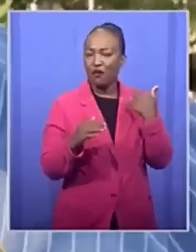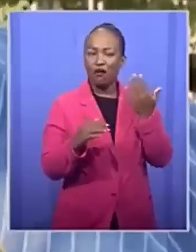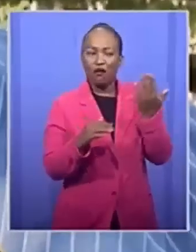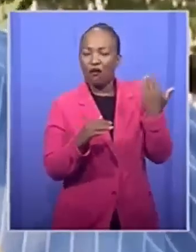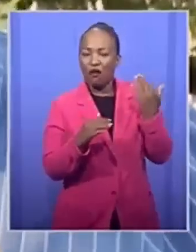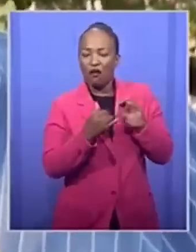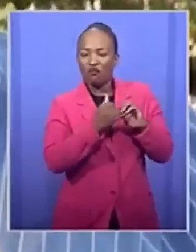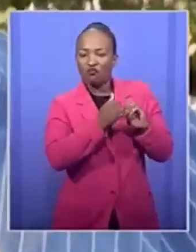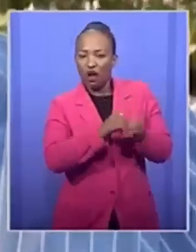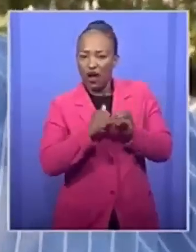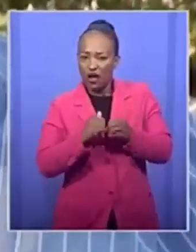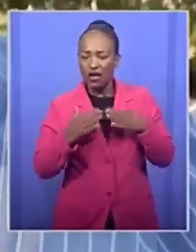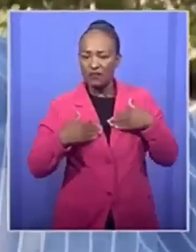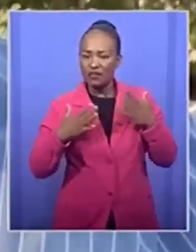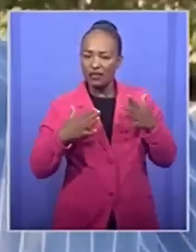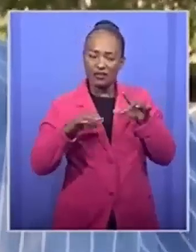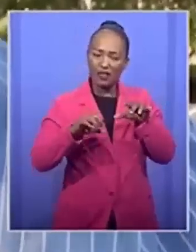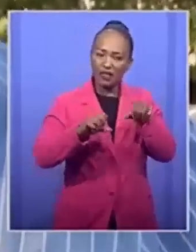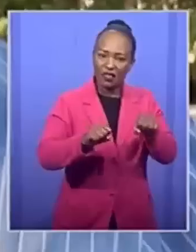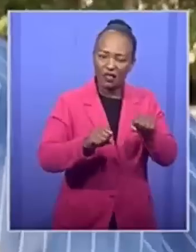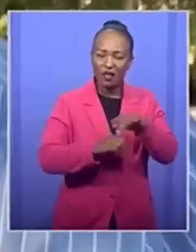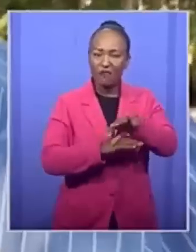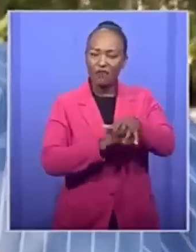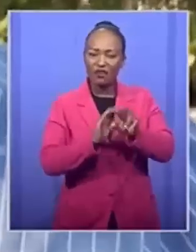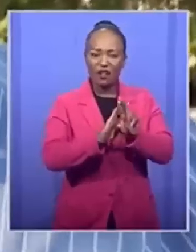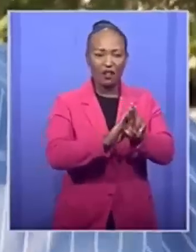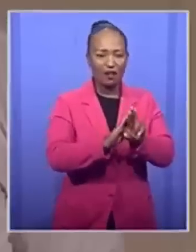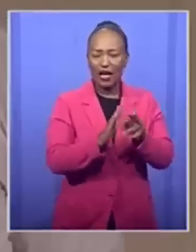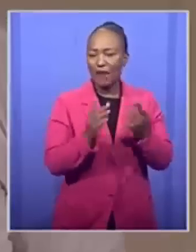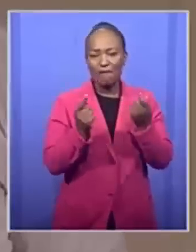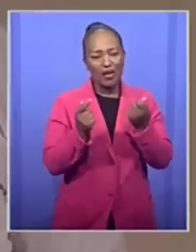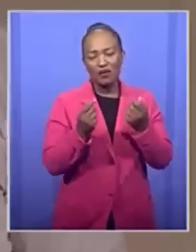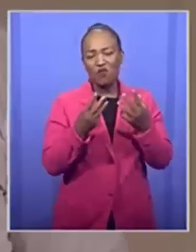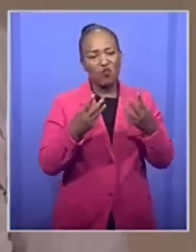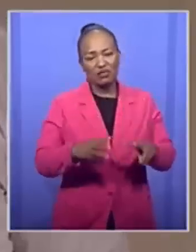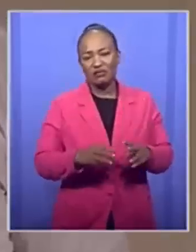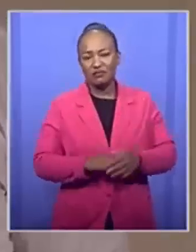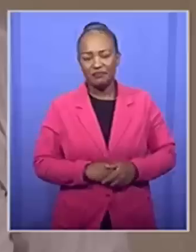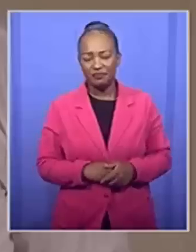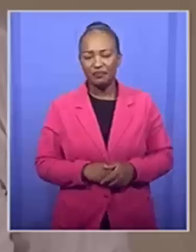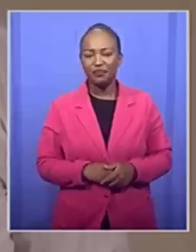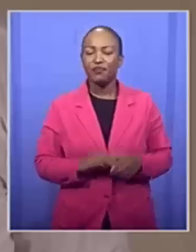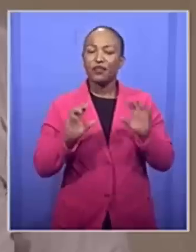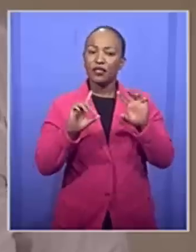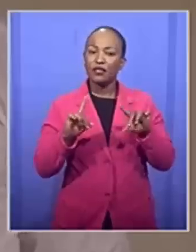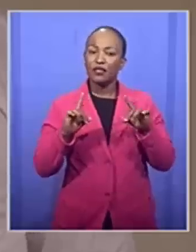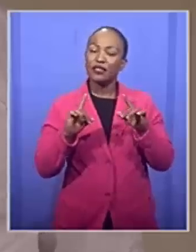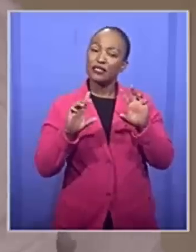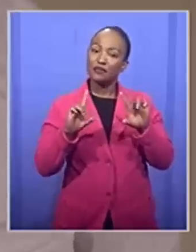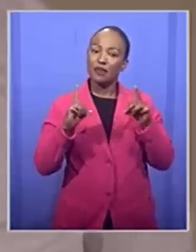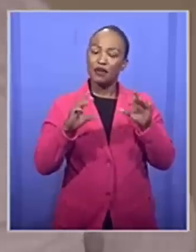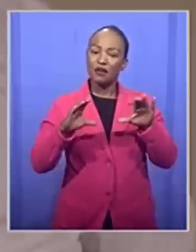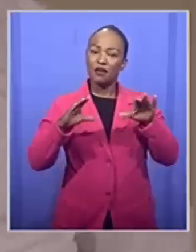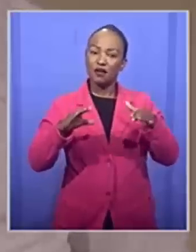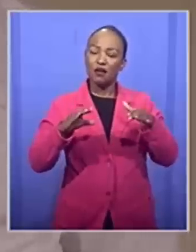made, administrators, provincial executive representatives, was just a waste of money. Ba lefapha la dipuso tshwaraganelo le merero